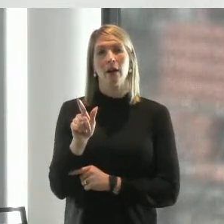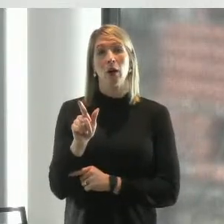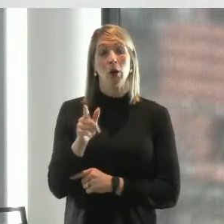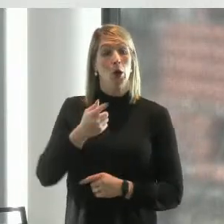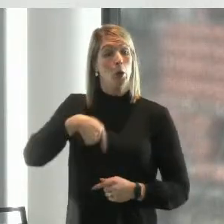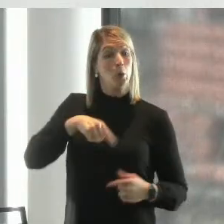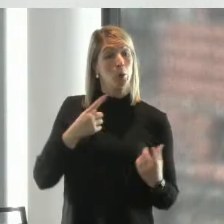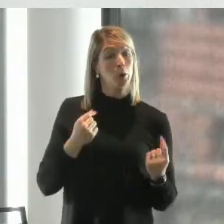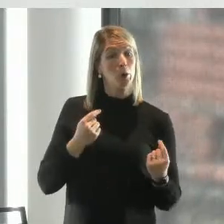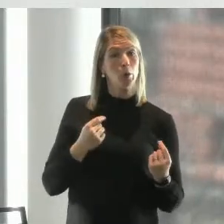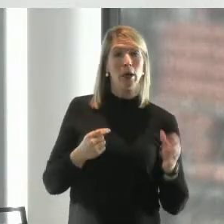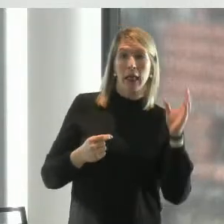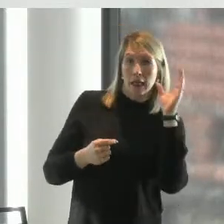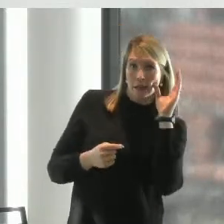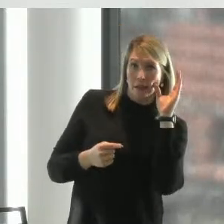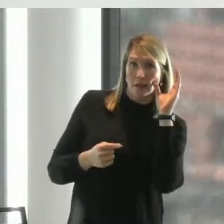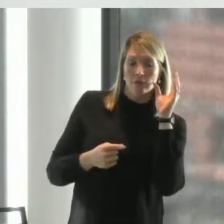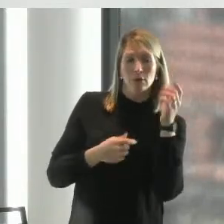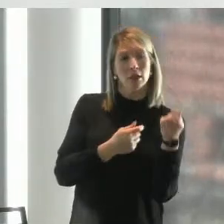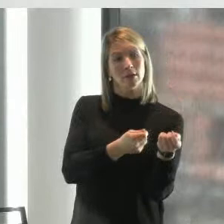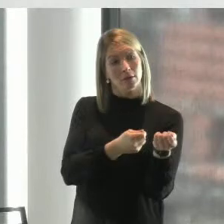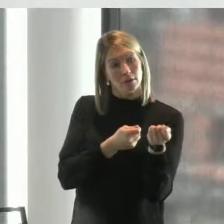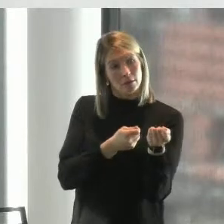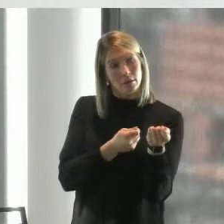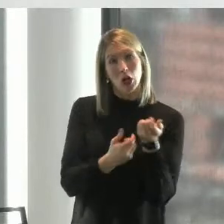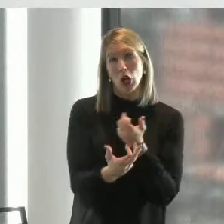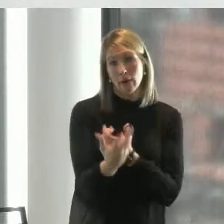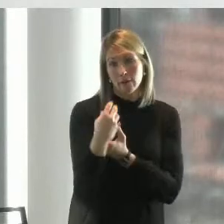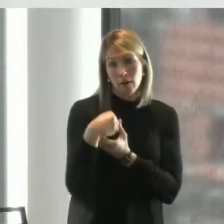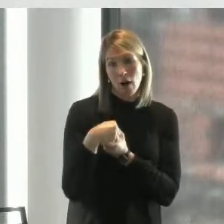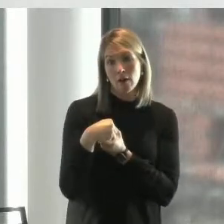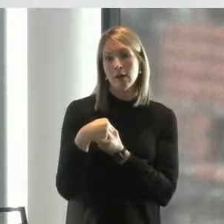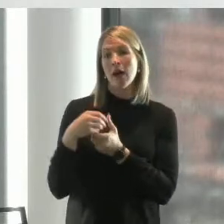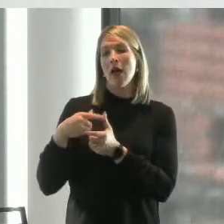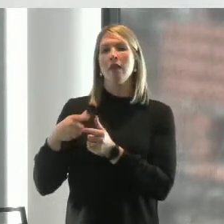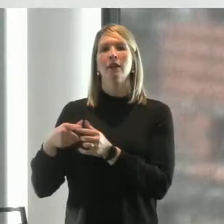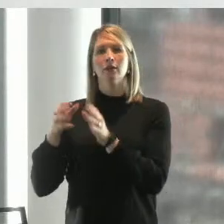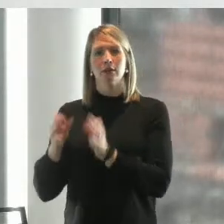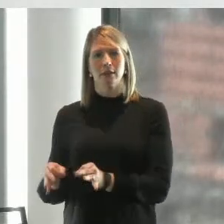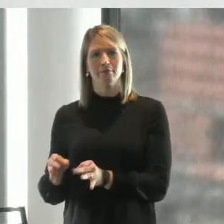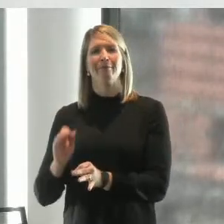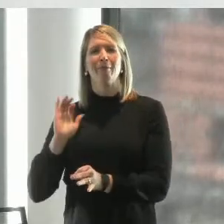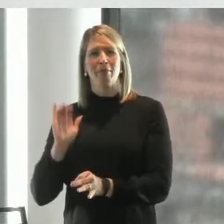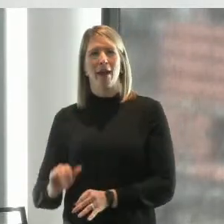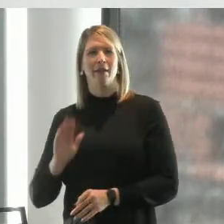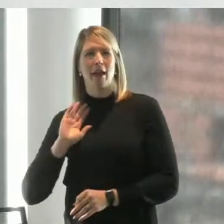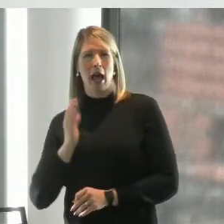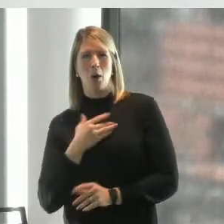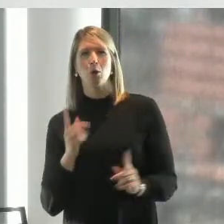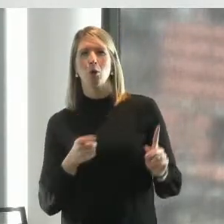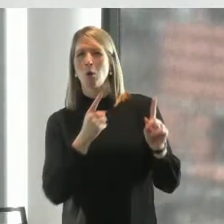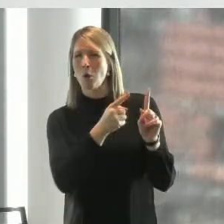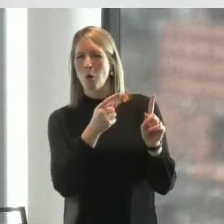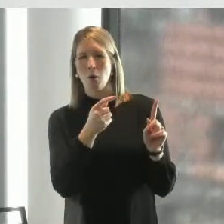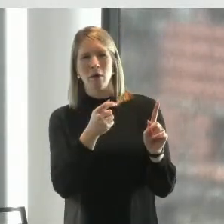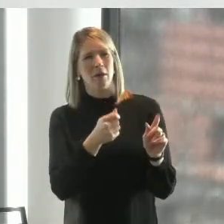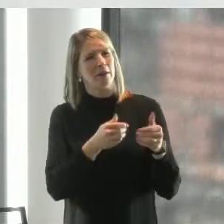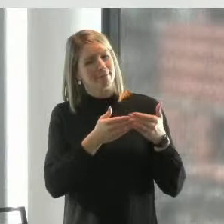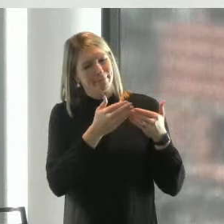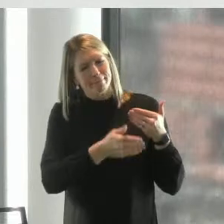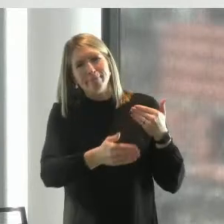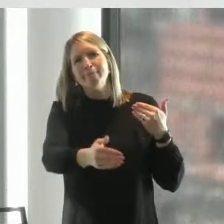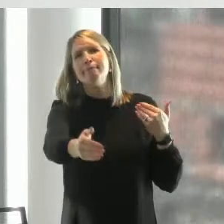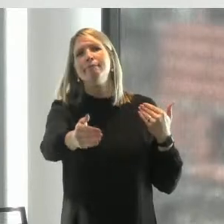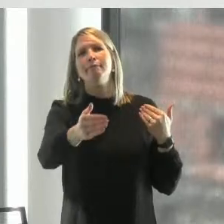sound decisions based on the best evidence available. That's what this government intends to do as we emerge from this